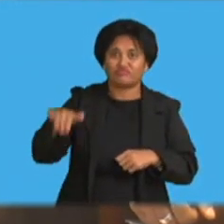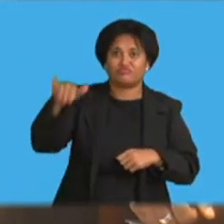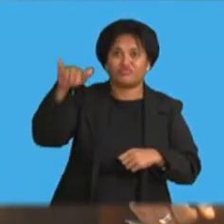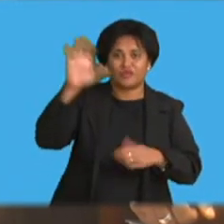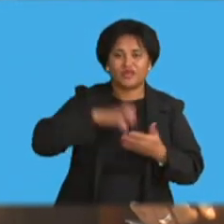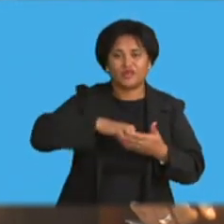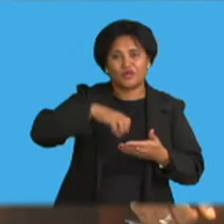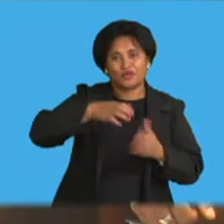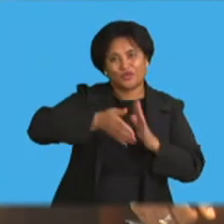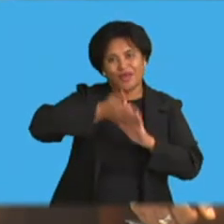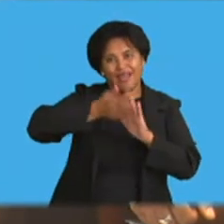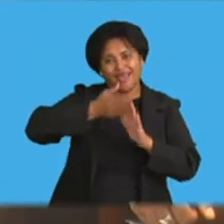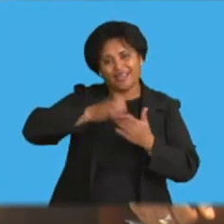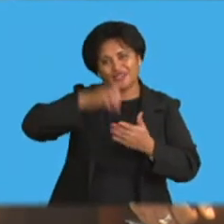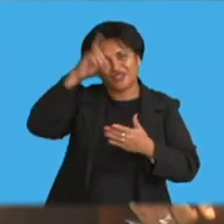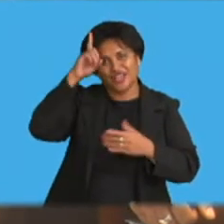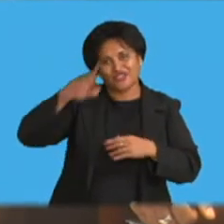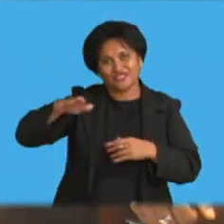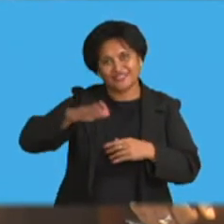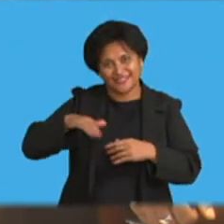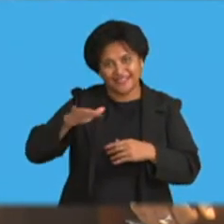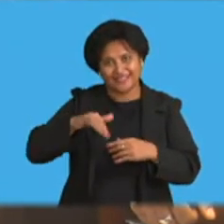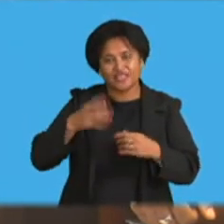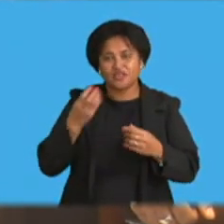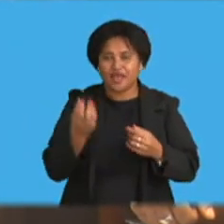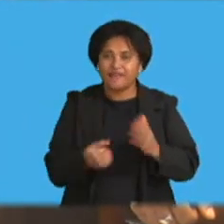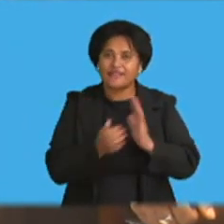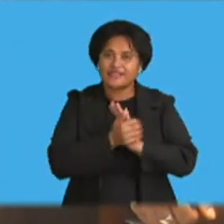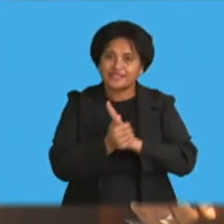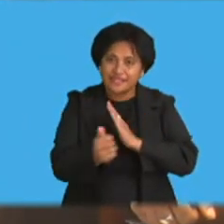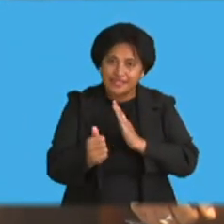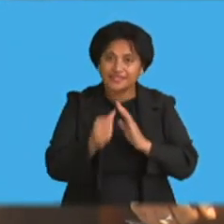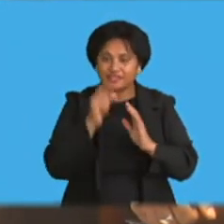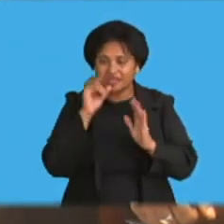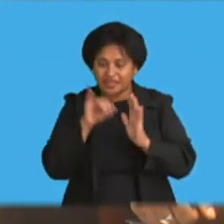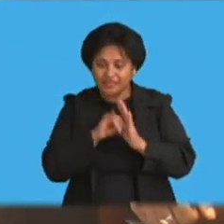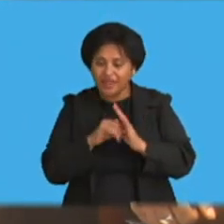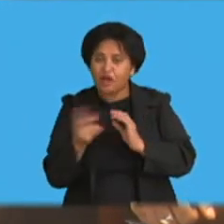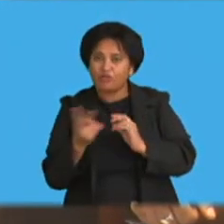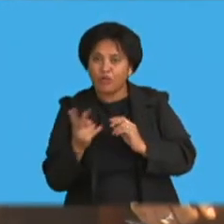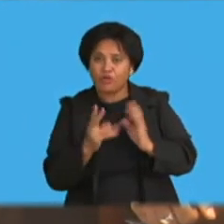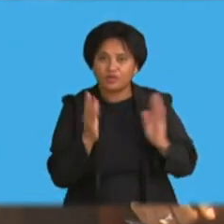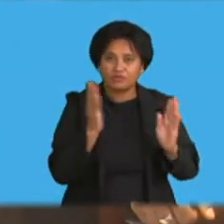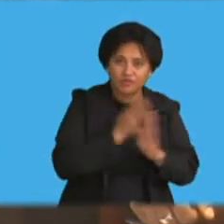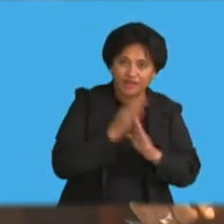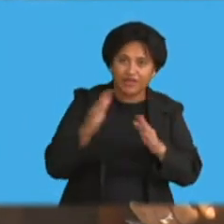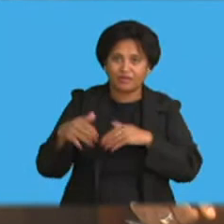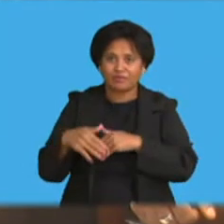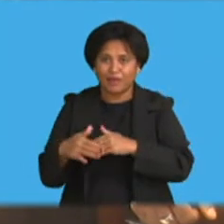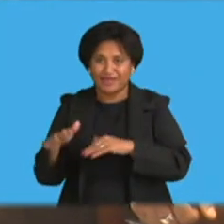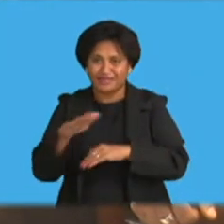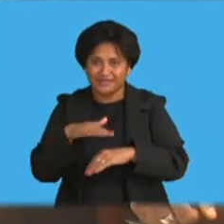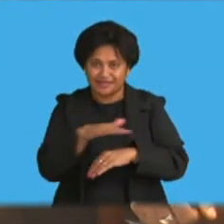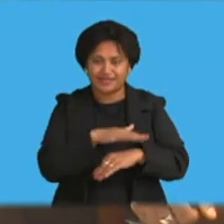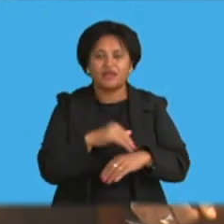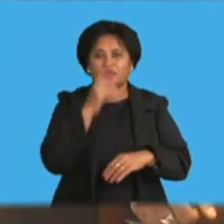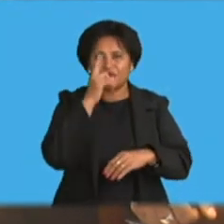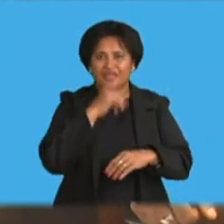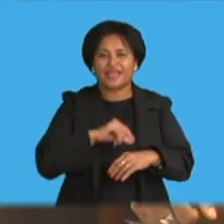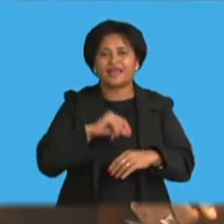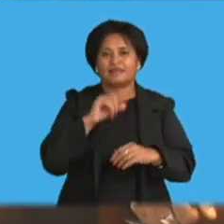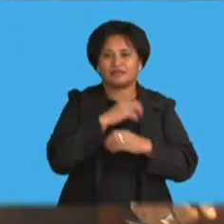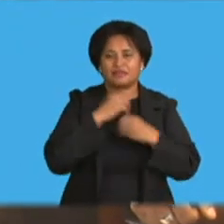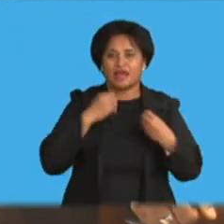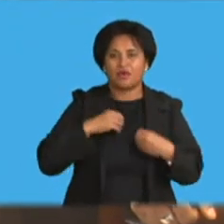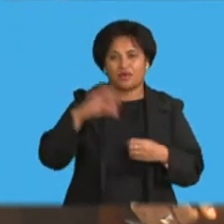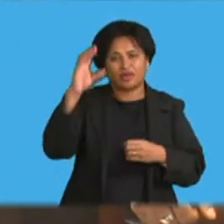and by addressing the need for relevant and higher value skills identified by both public and private sector, we will keep our economy prosperous. Madam